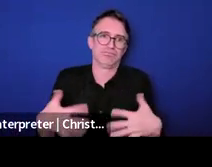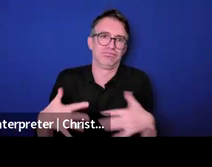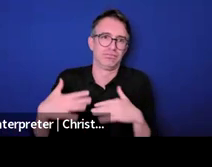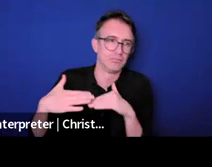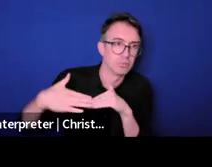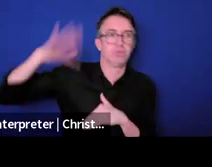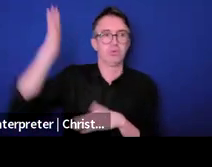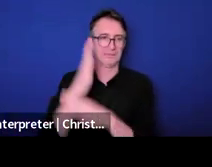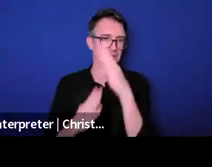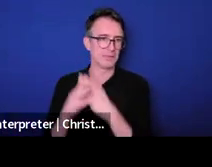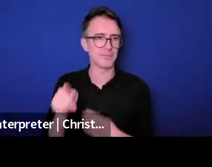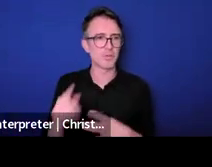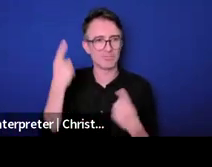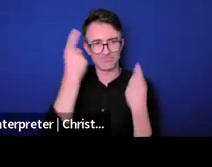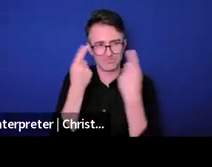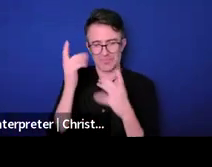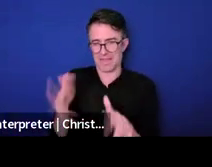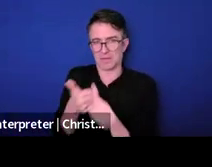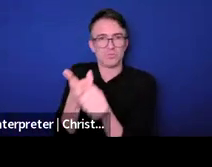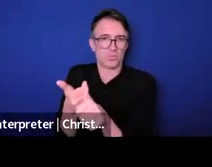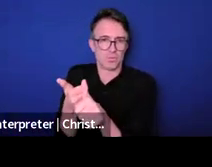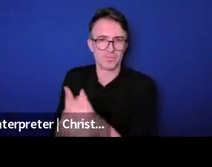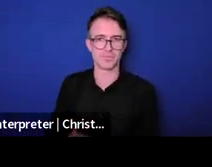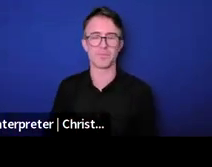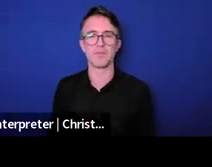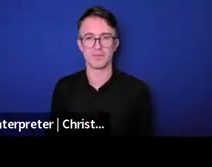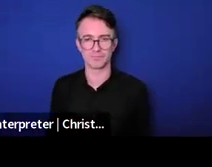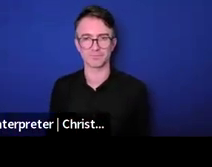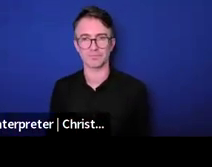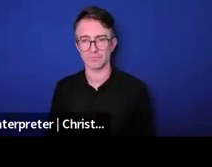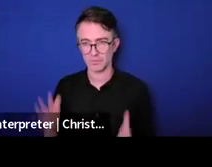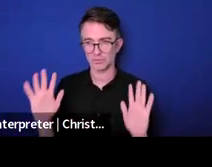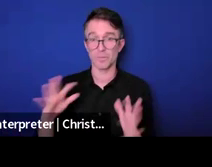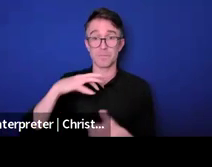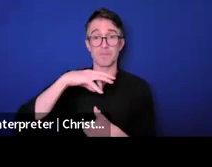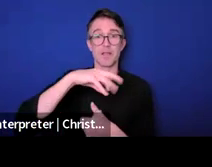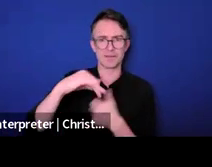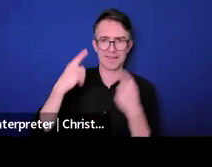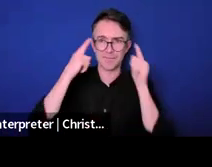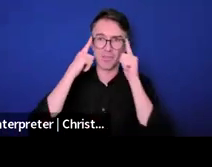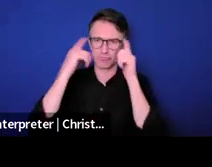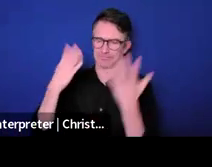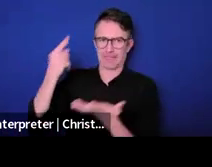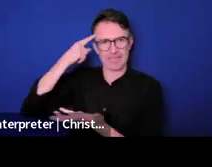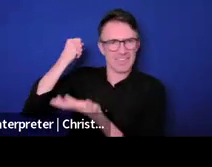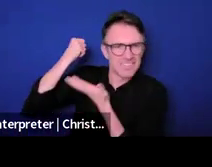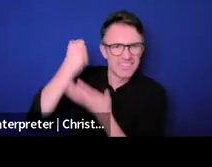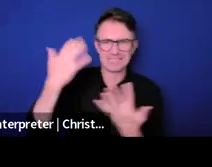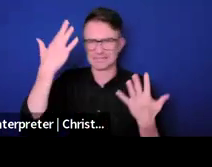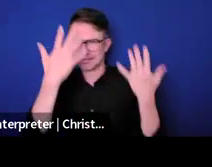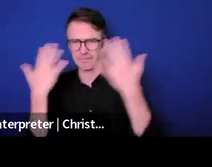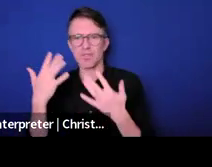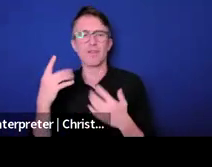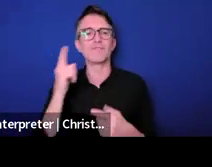in 2012 we had 25 foster families, now we have 155, including